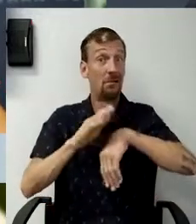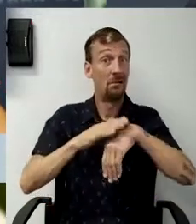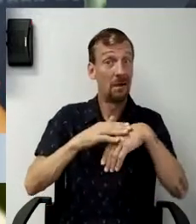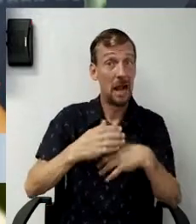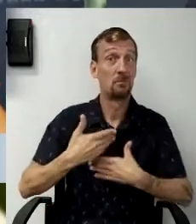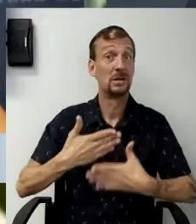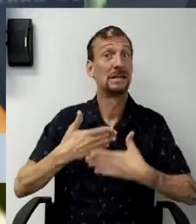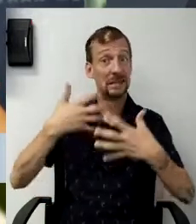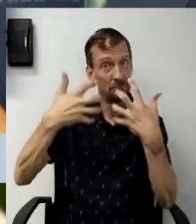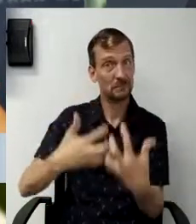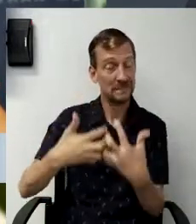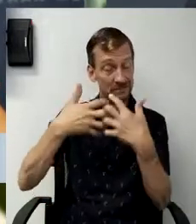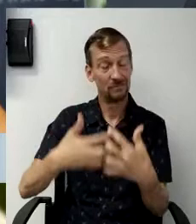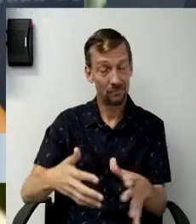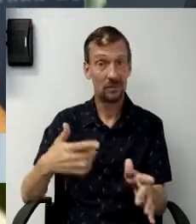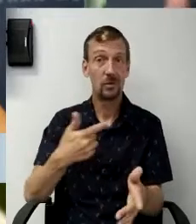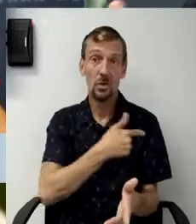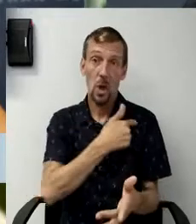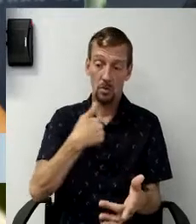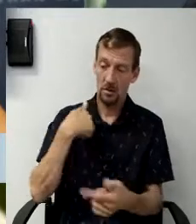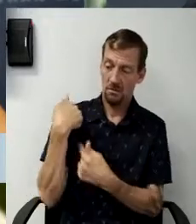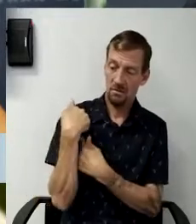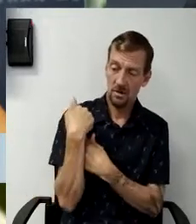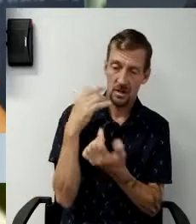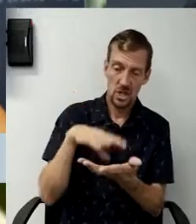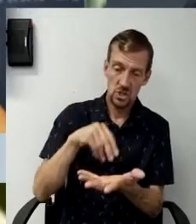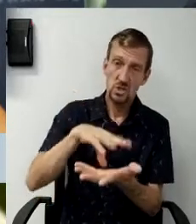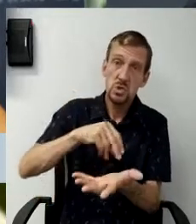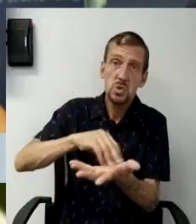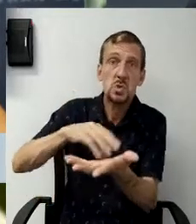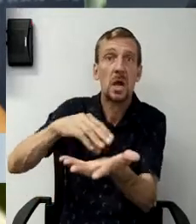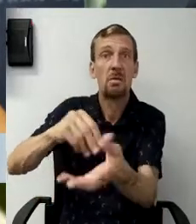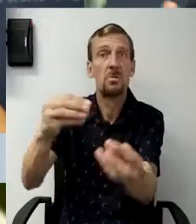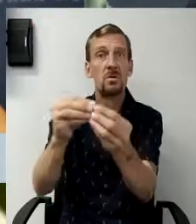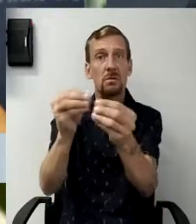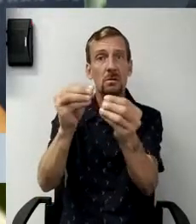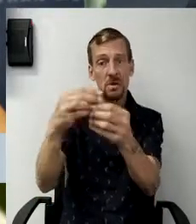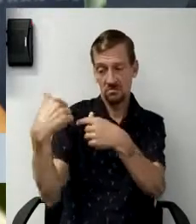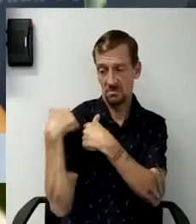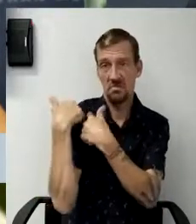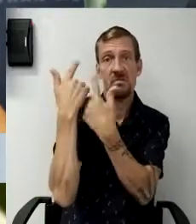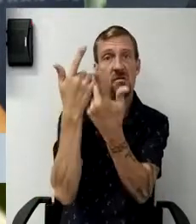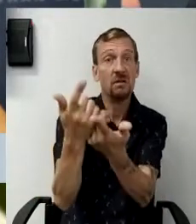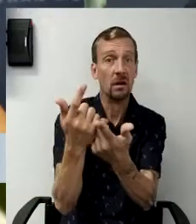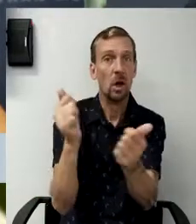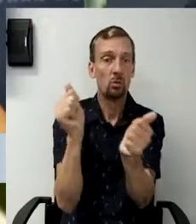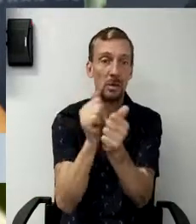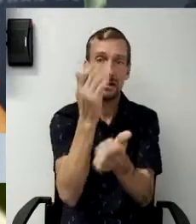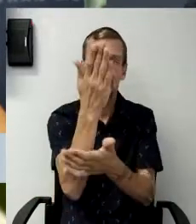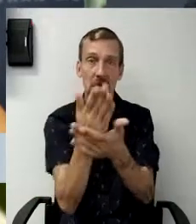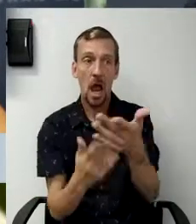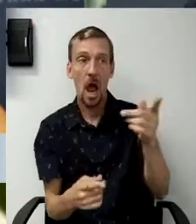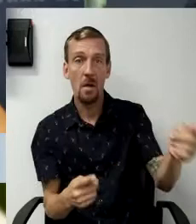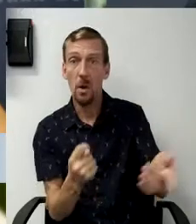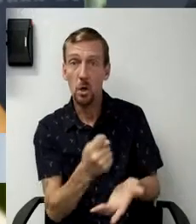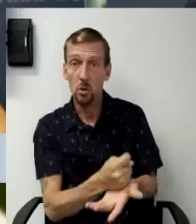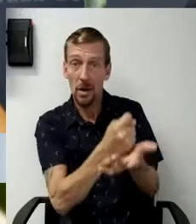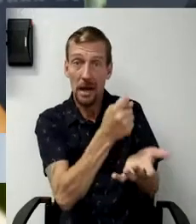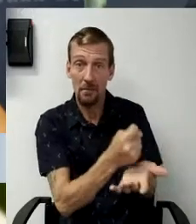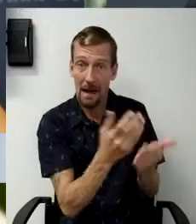learning more and more, and giving those therapeutic treatments maybe earlier in a patient's